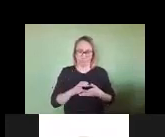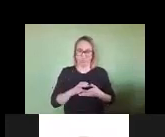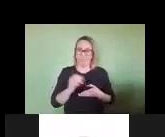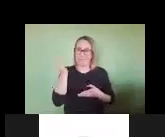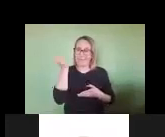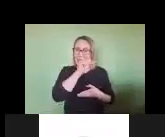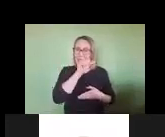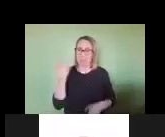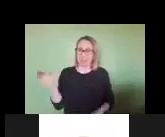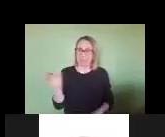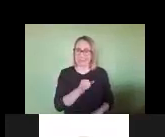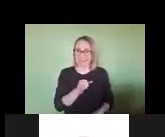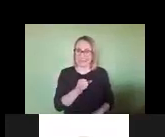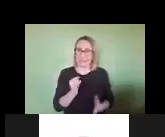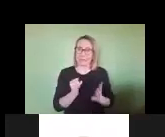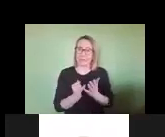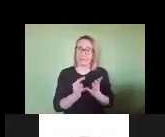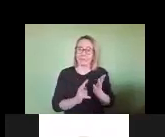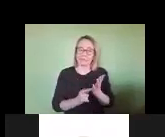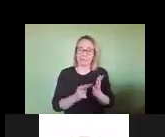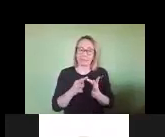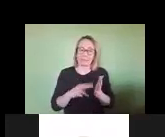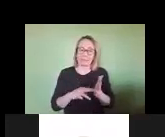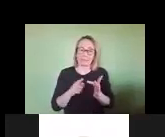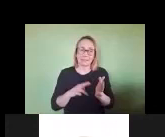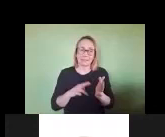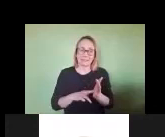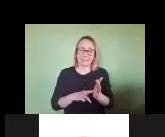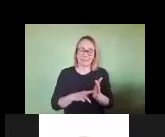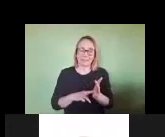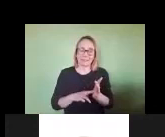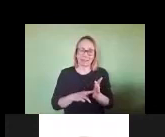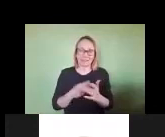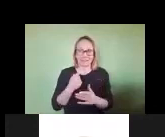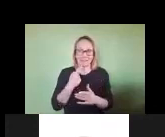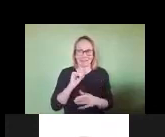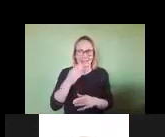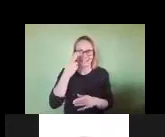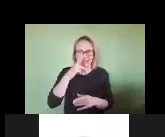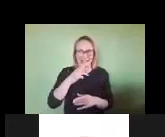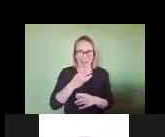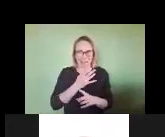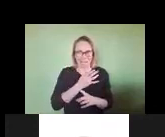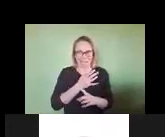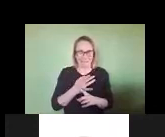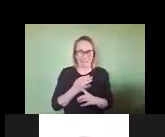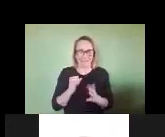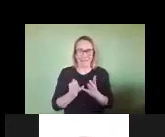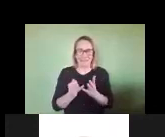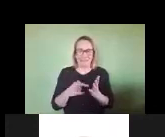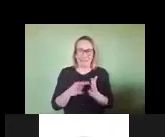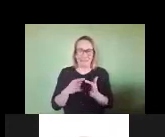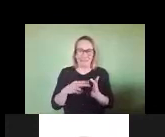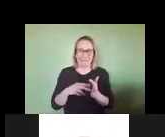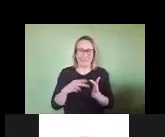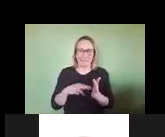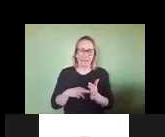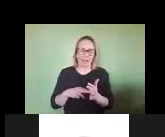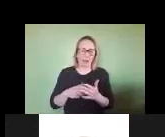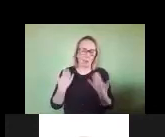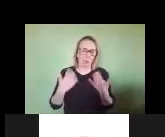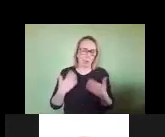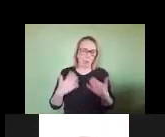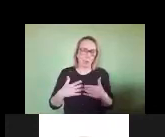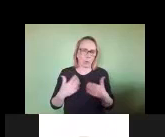That's when Stephen came on board. Stephen's been name checked a few times throughout. Stephen's been an absolute godsend, I